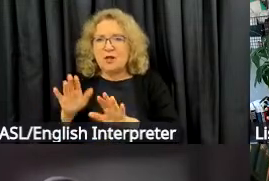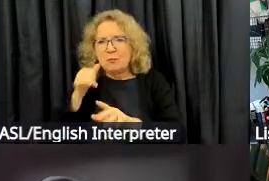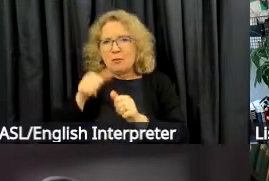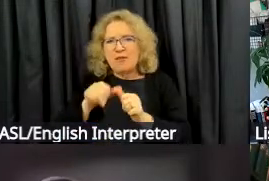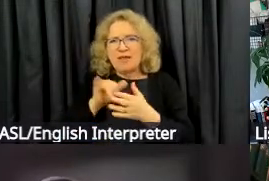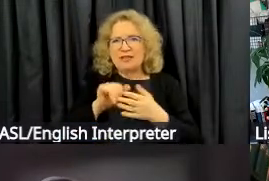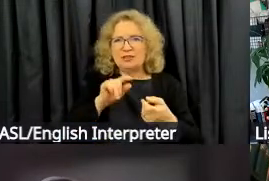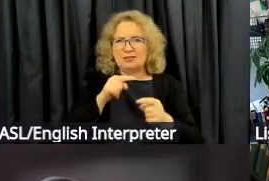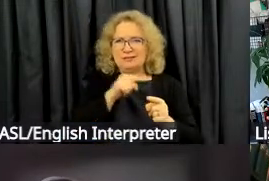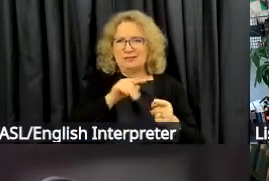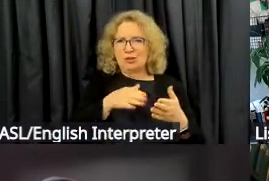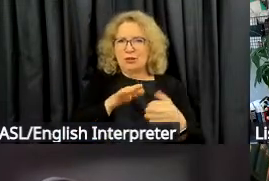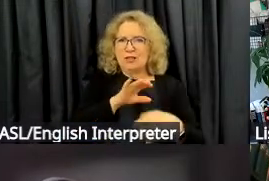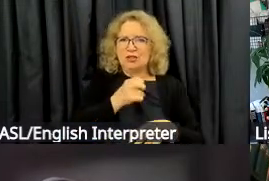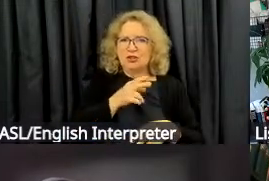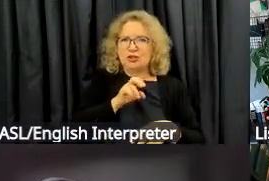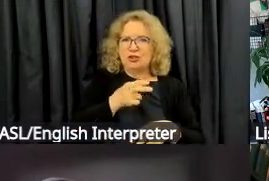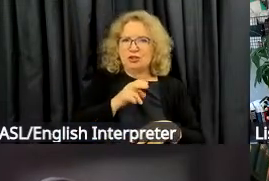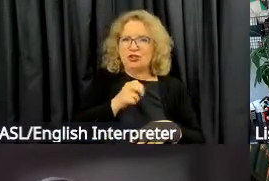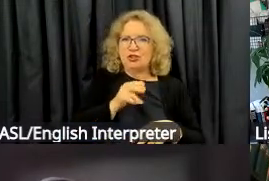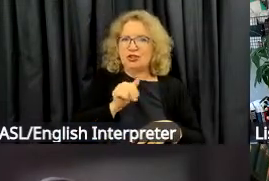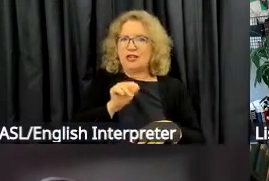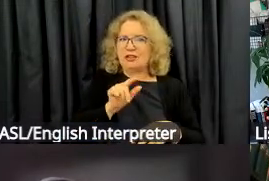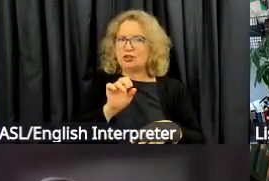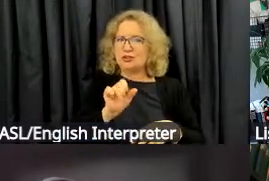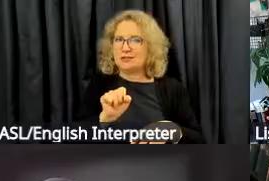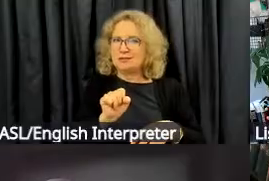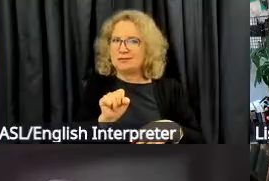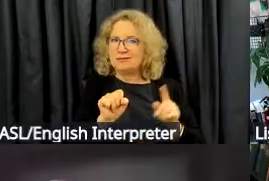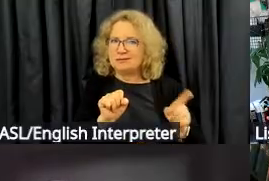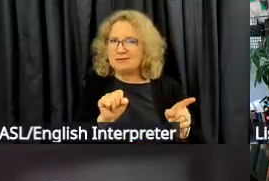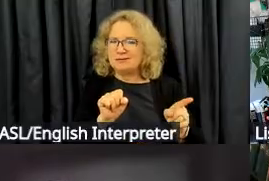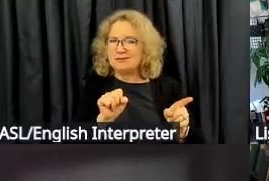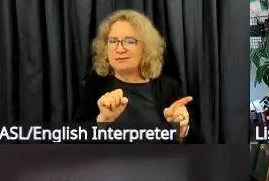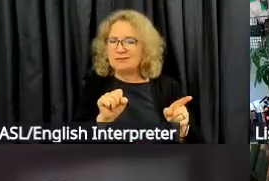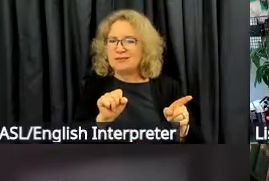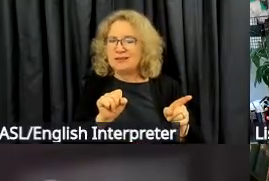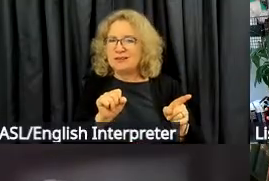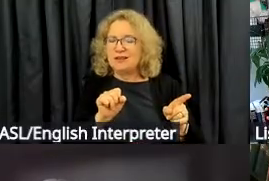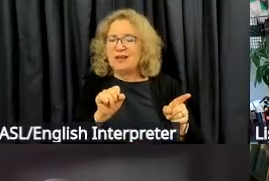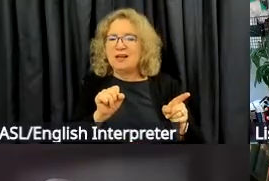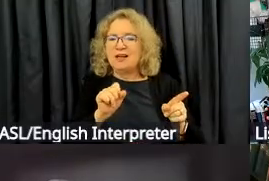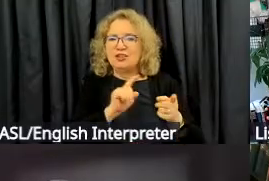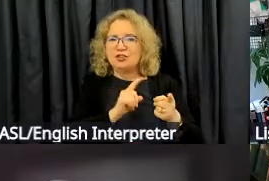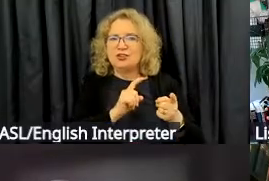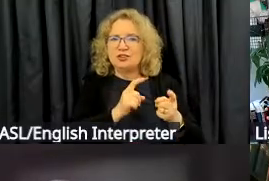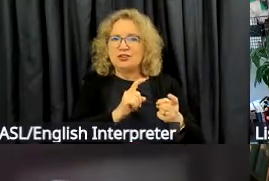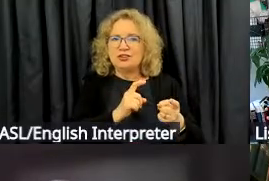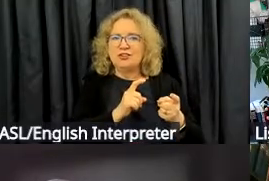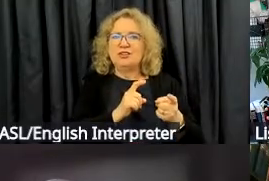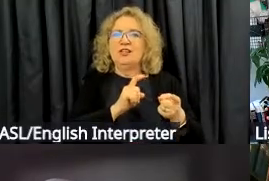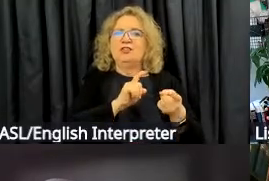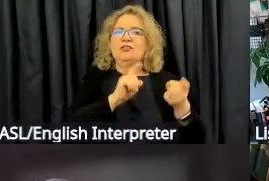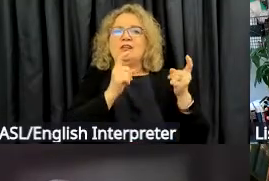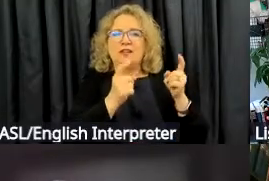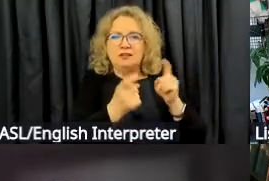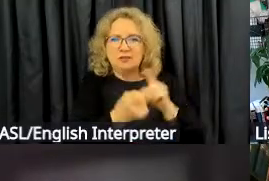song, Cha-Cha Changes, and we'll get over it. We'll get through it. Thank you so very